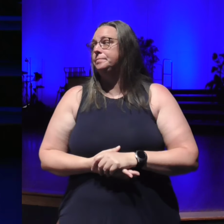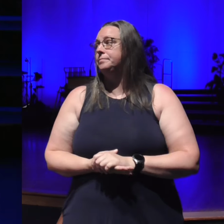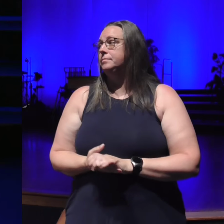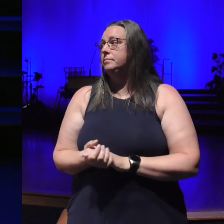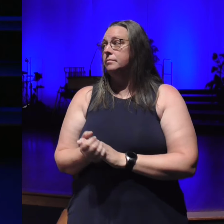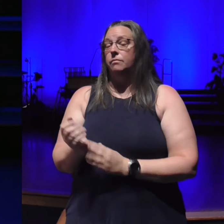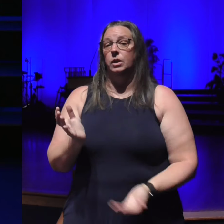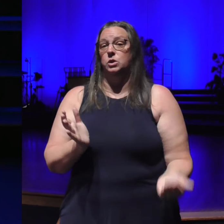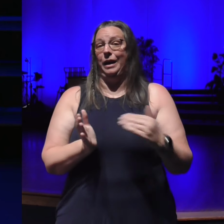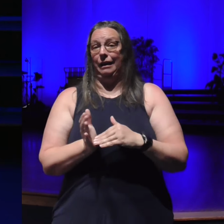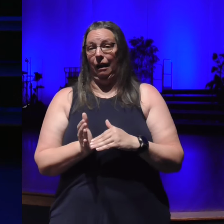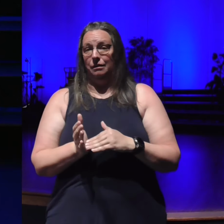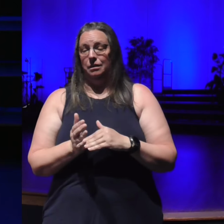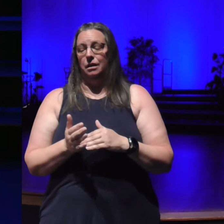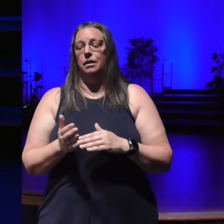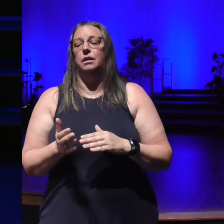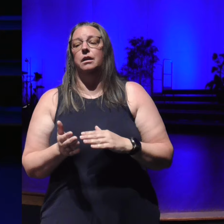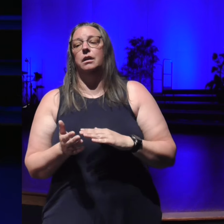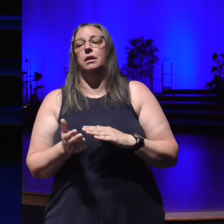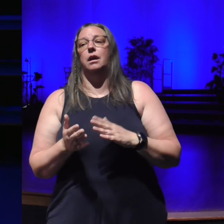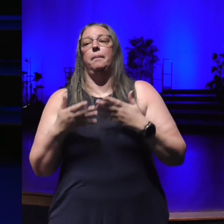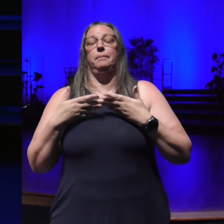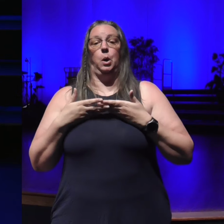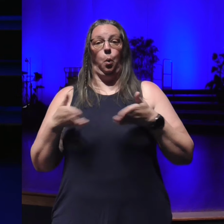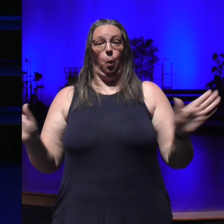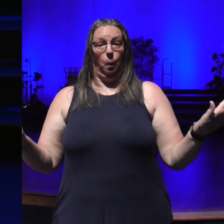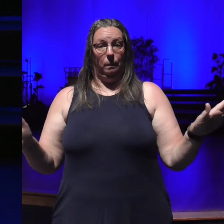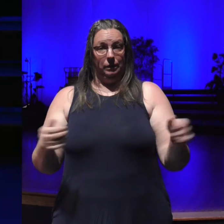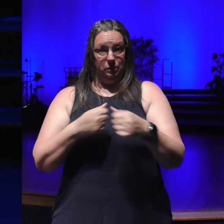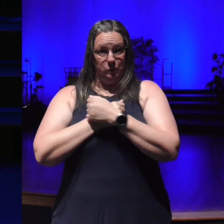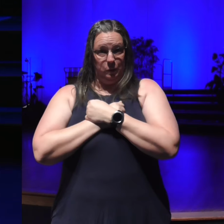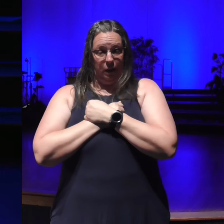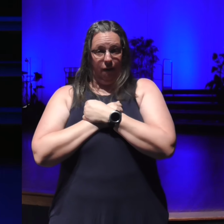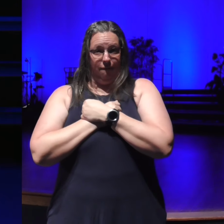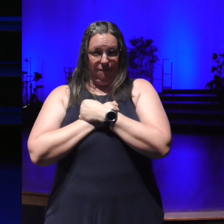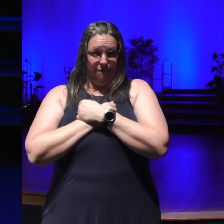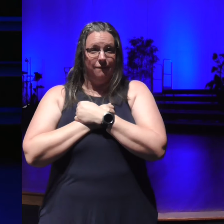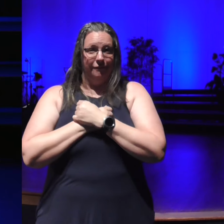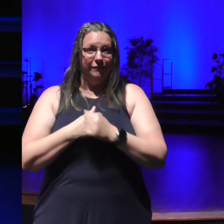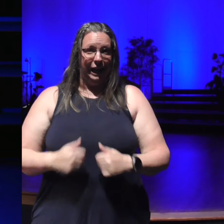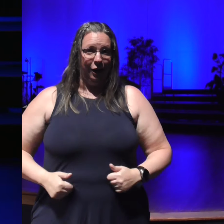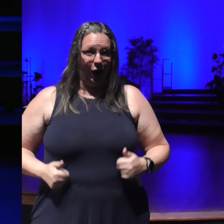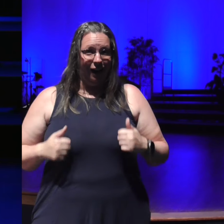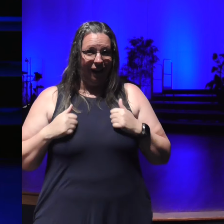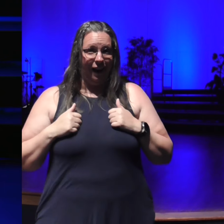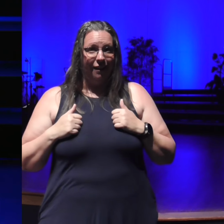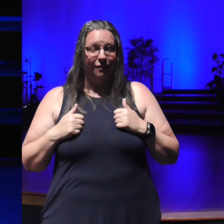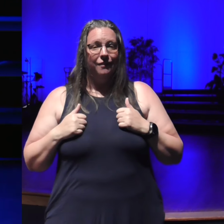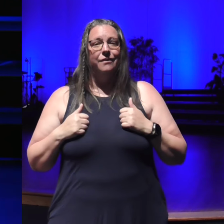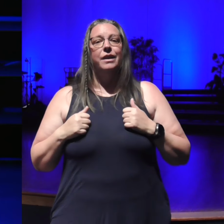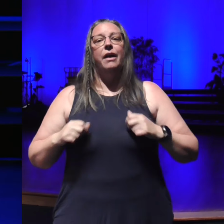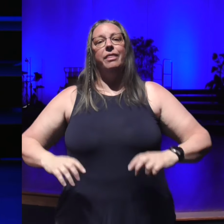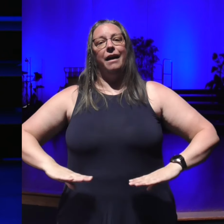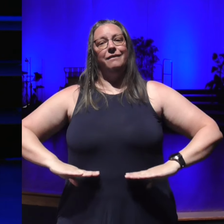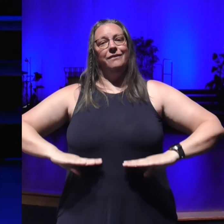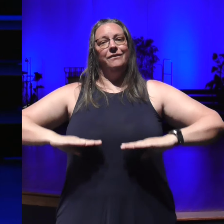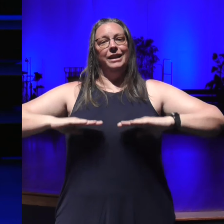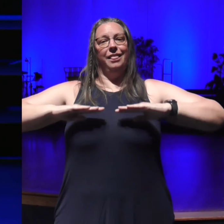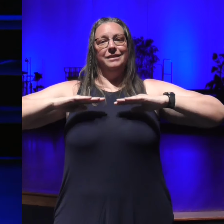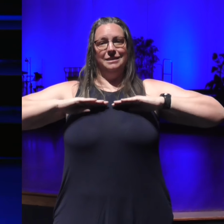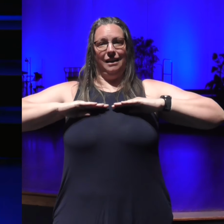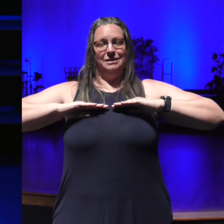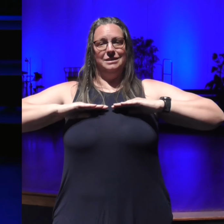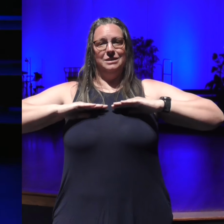Again, becoming open to letting that love in our lives, it fills us not only with affection, but with